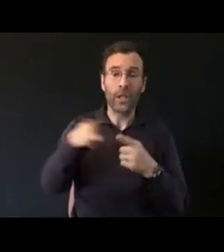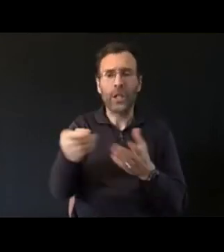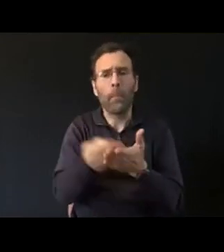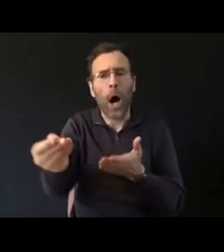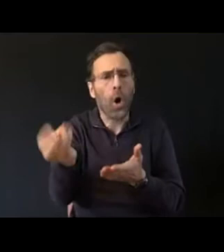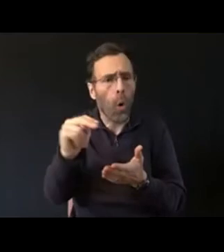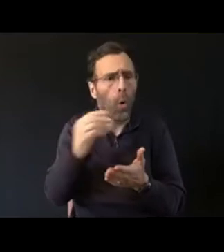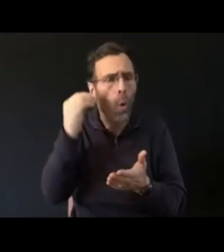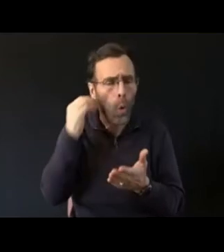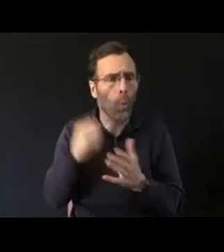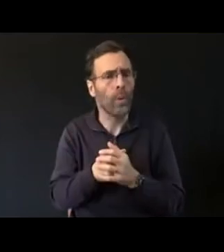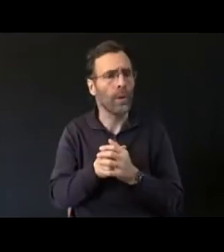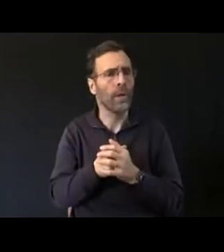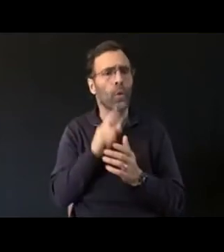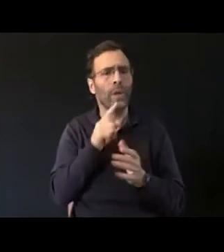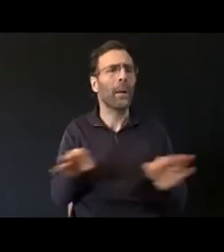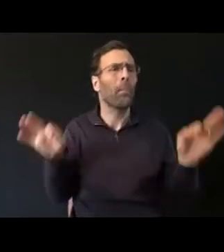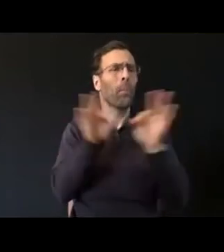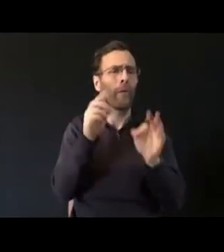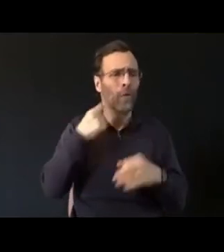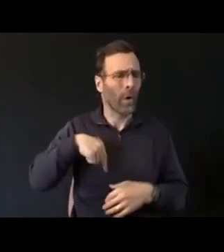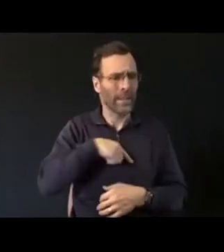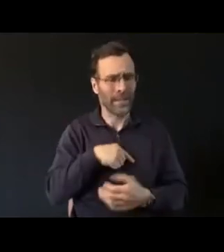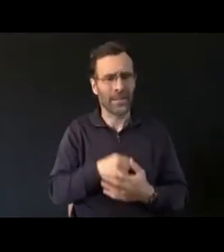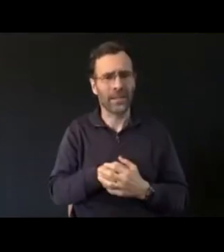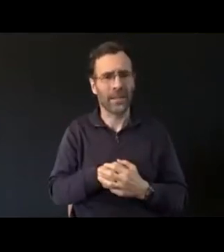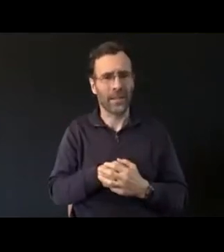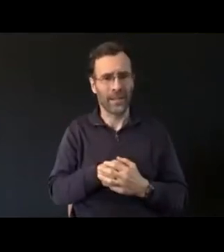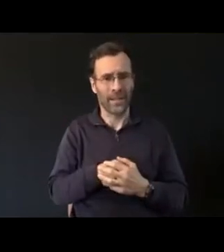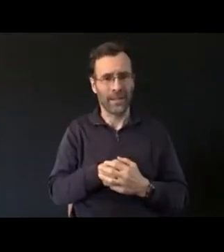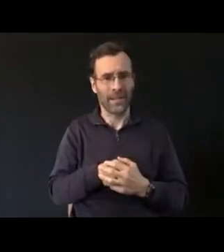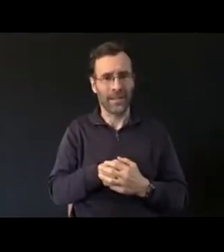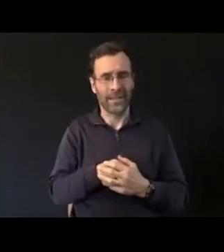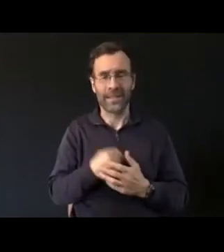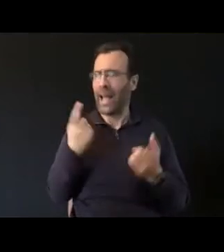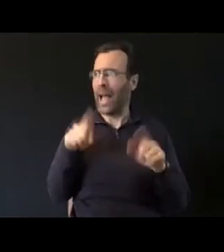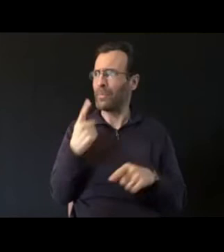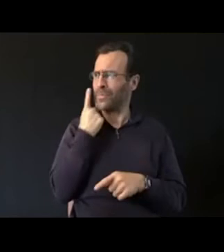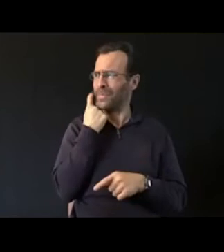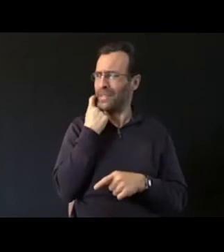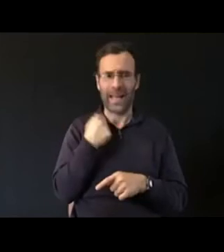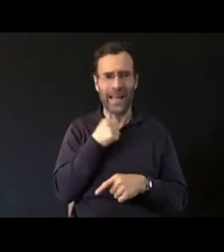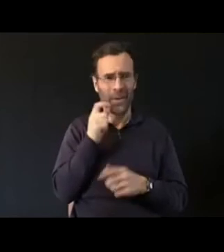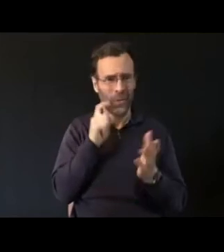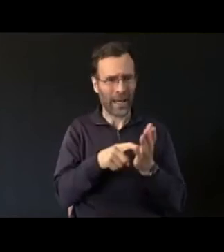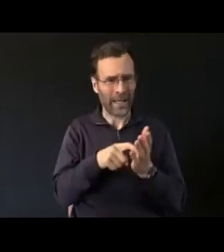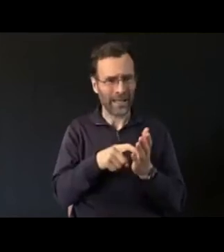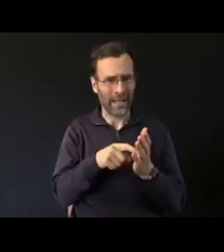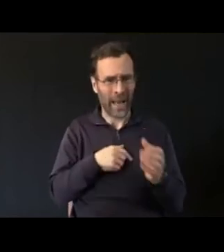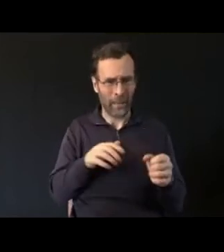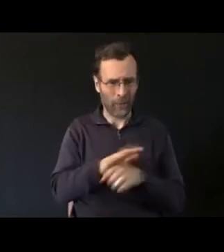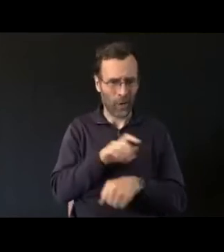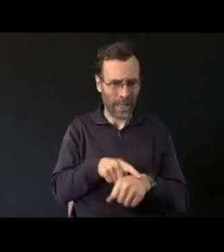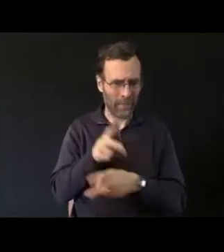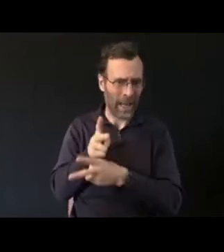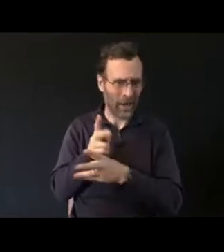so it was really important for us. It just happened kind of recently. I didn't recognize that I was, okay, I'm a full-time caregiver